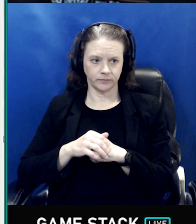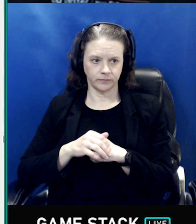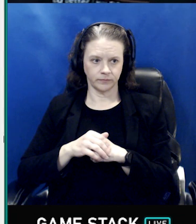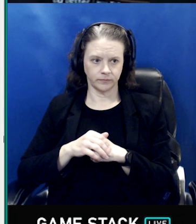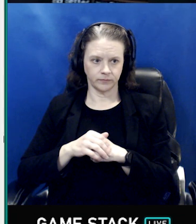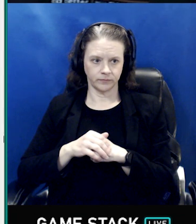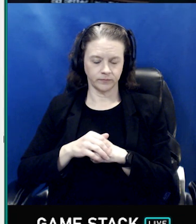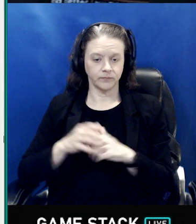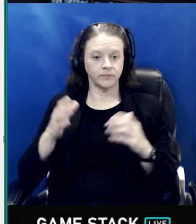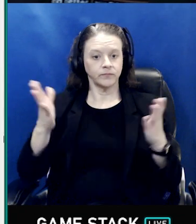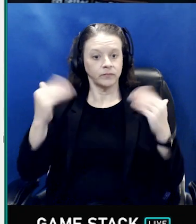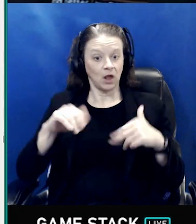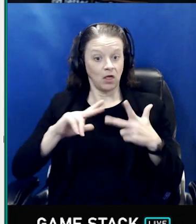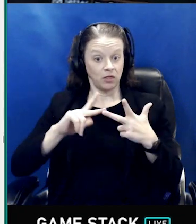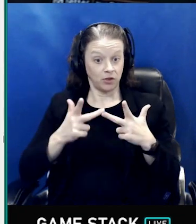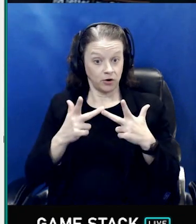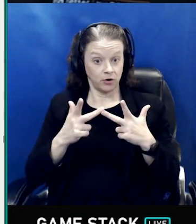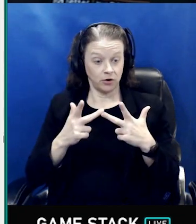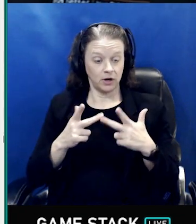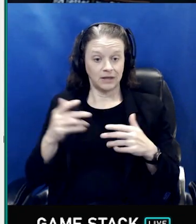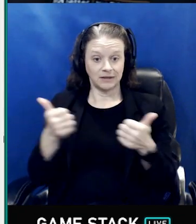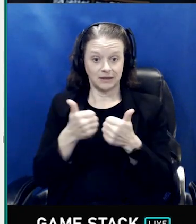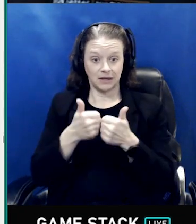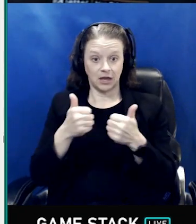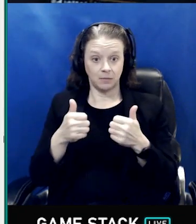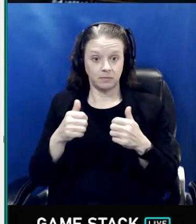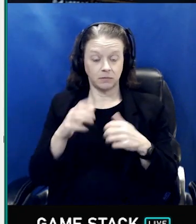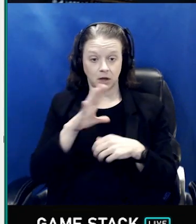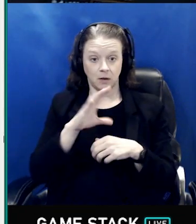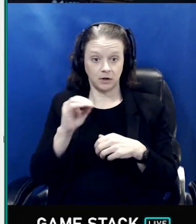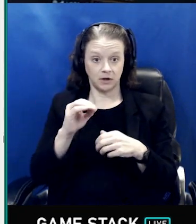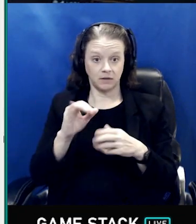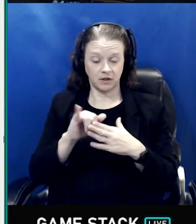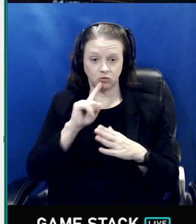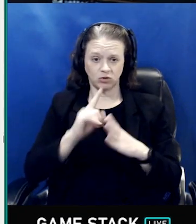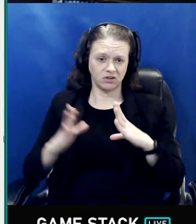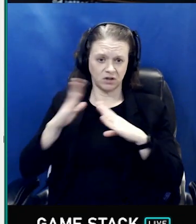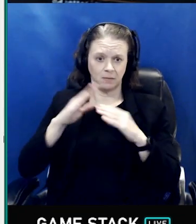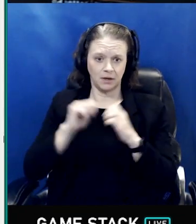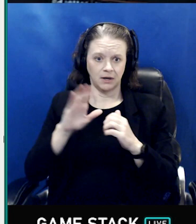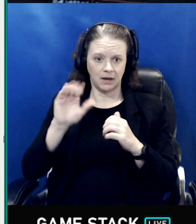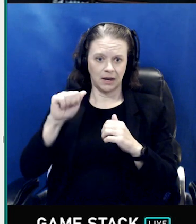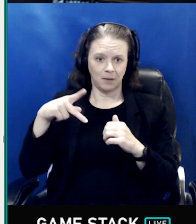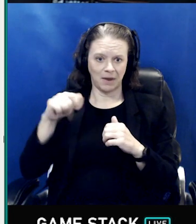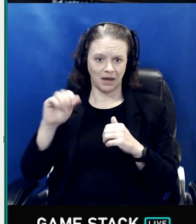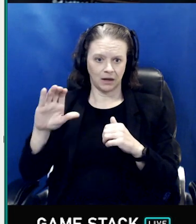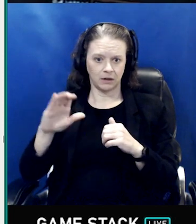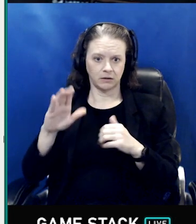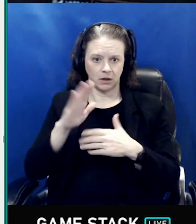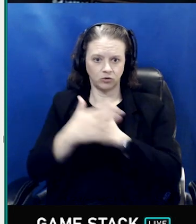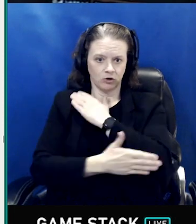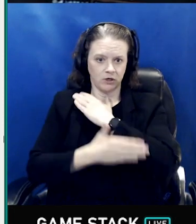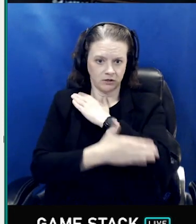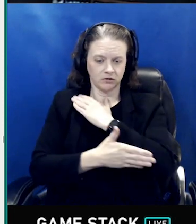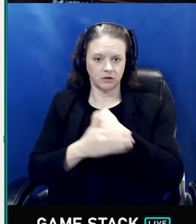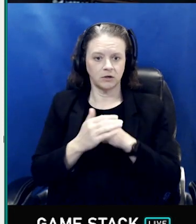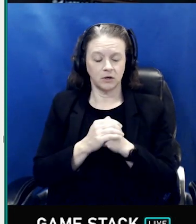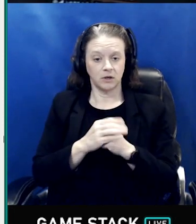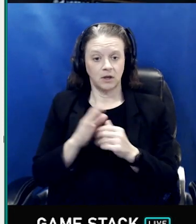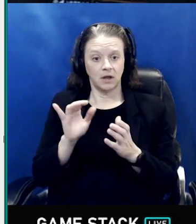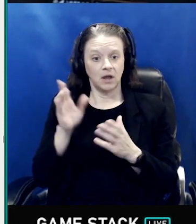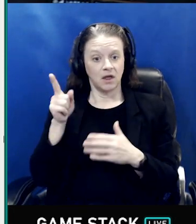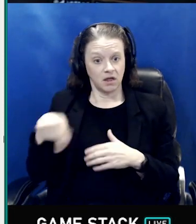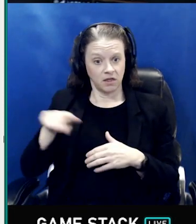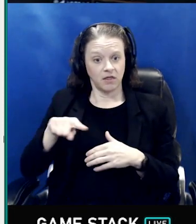Third one is a gaming company which is popular in APAC countries. As they began to publish its own title by